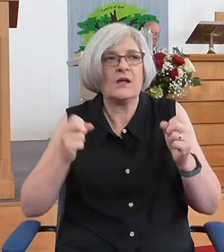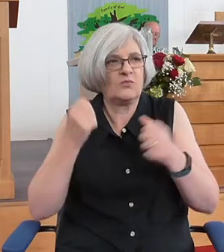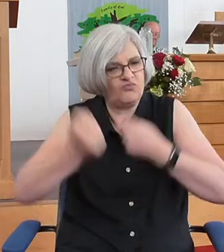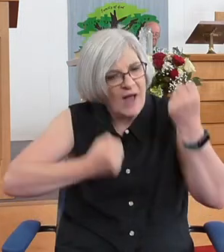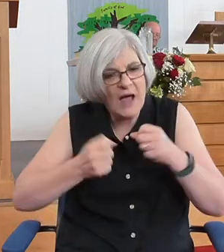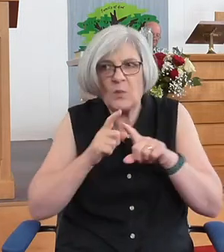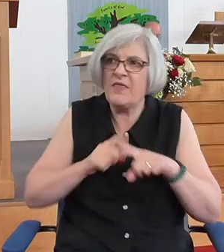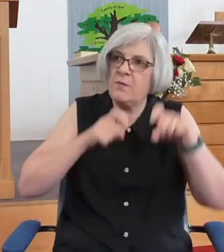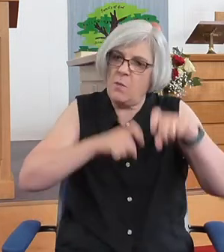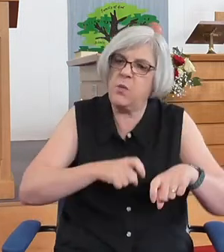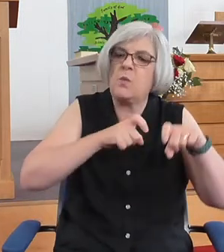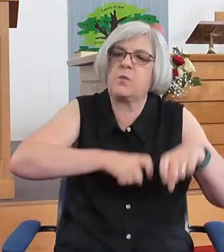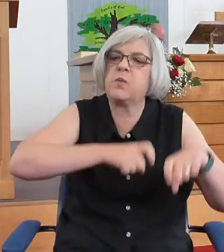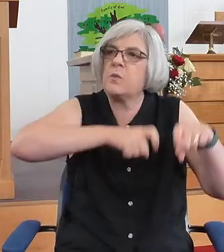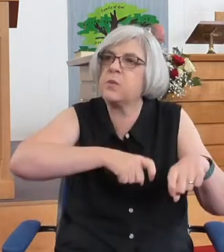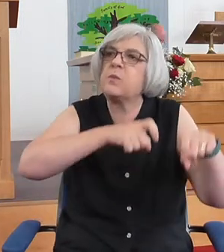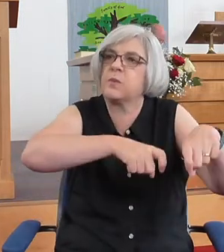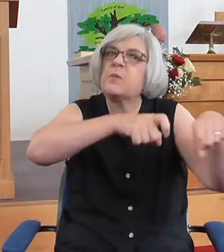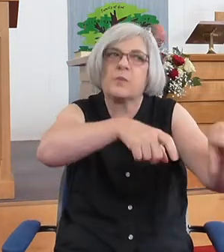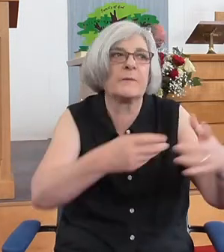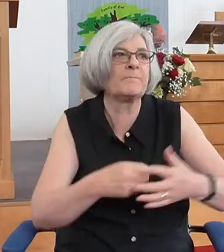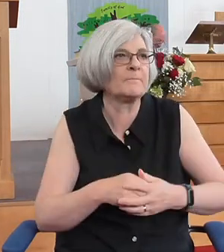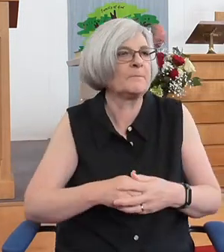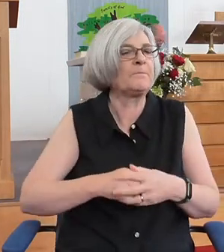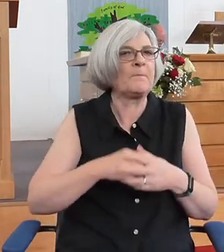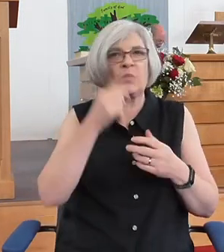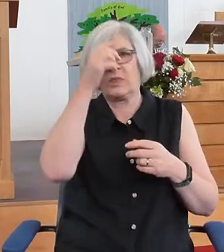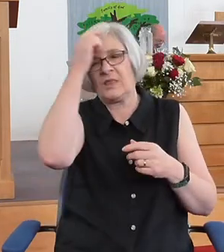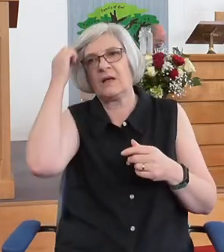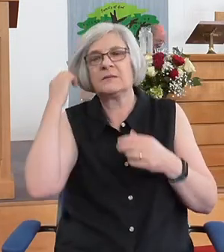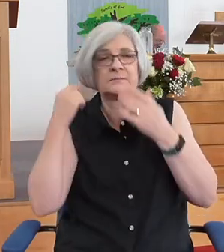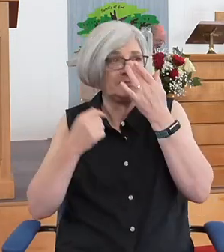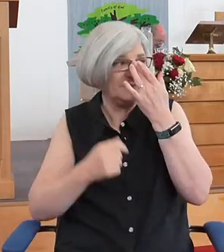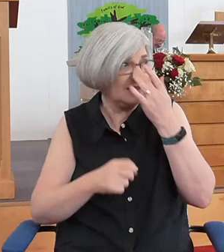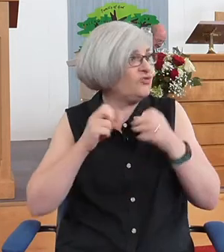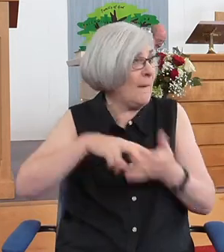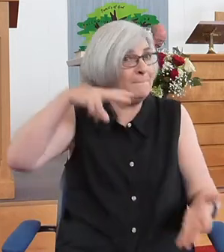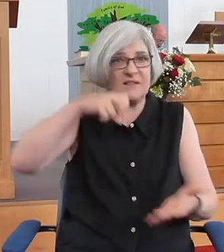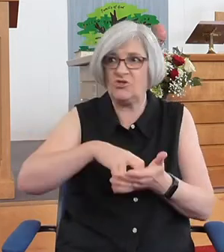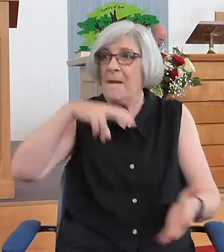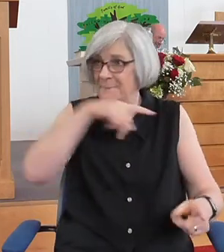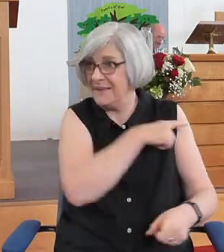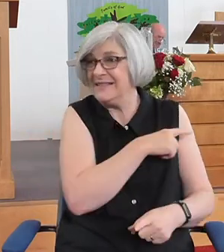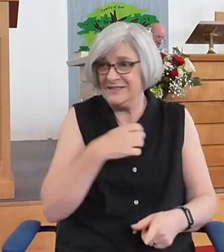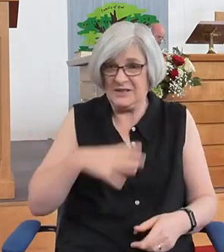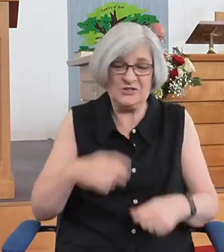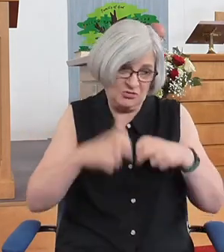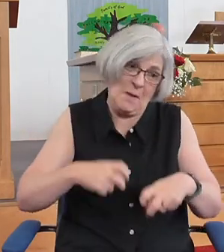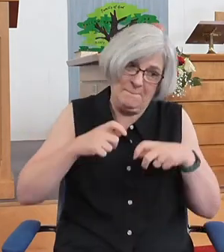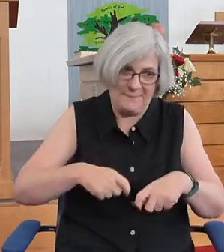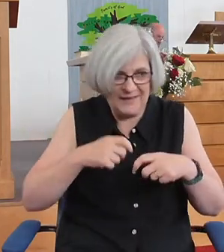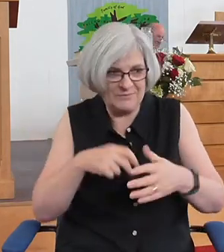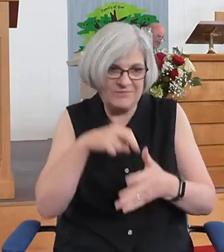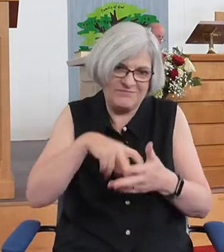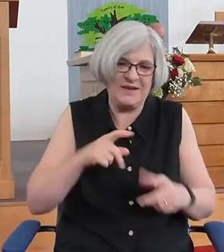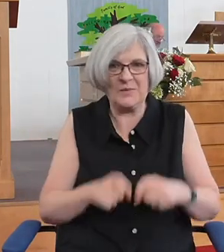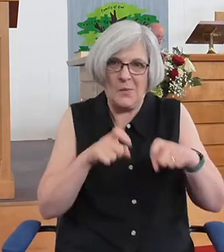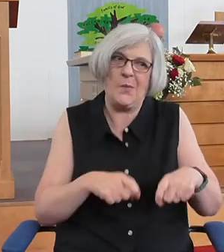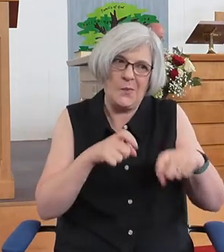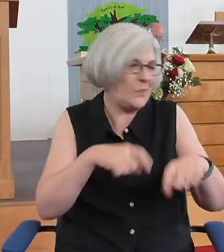Jumps, okay. Did you hear that, Rory and Elspeth, jumping? Apparently it does a lot of jumping. Yes, there we go,